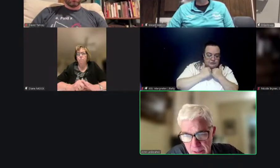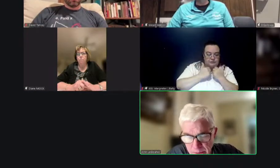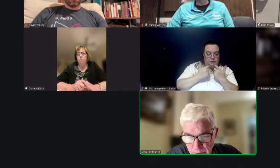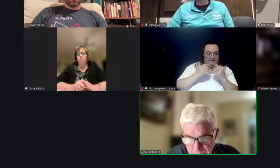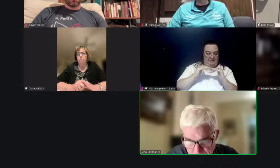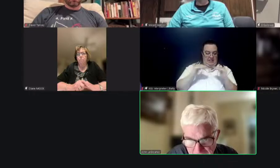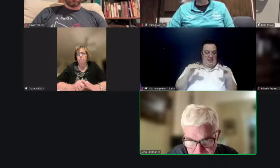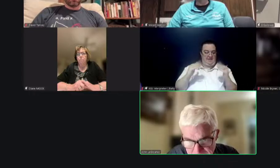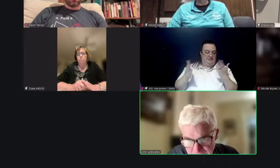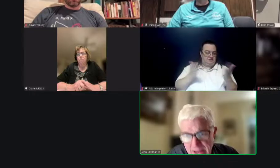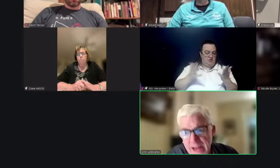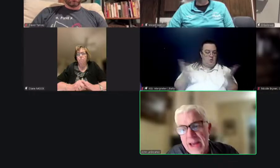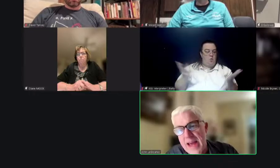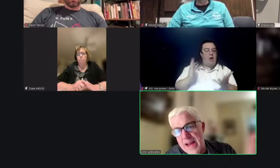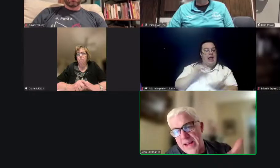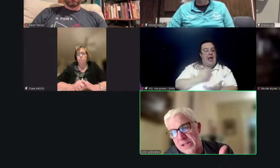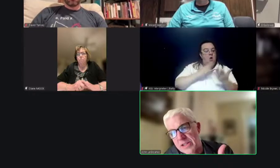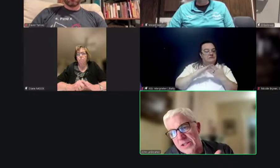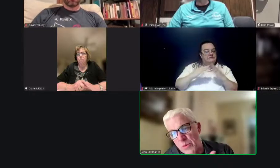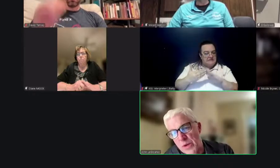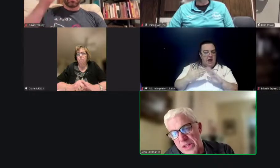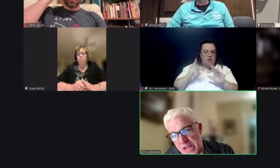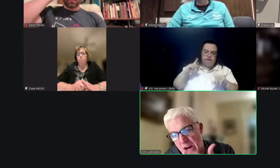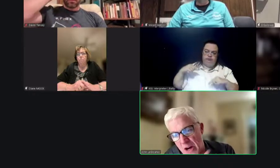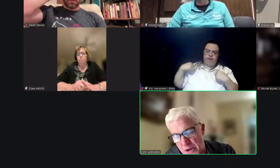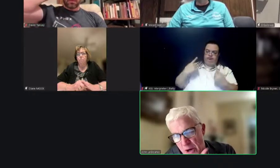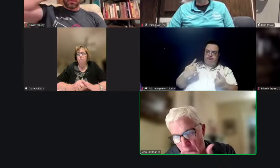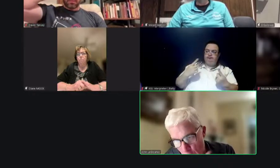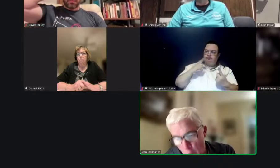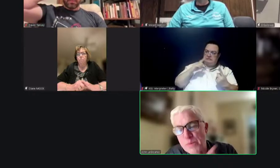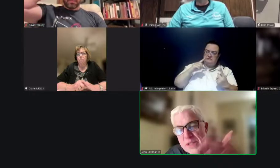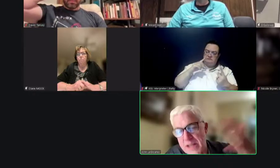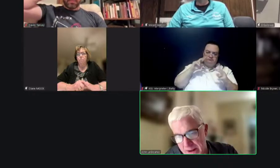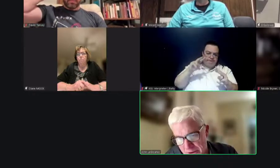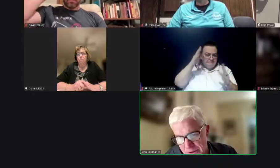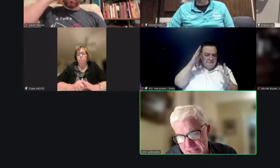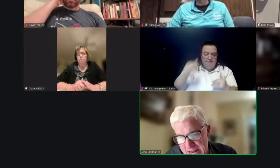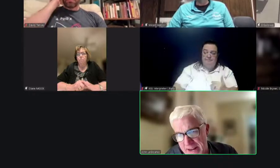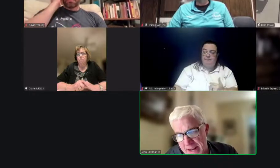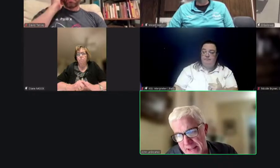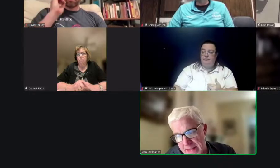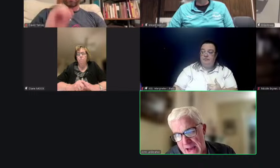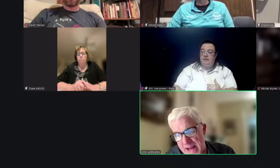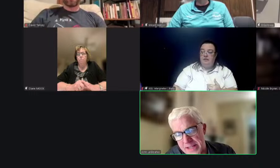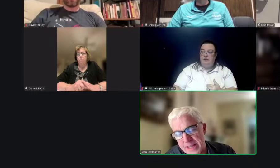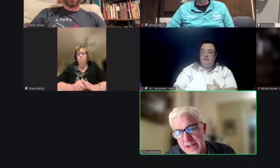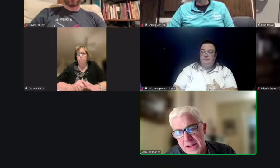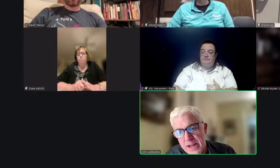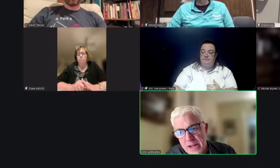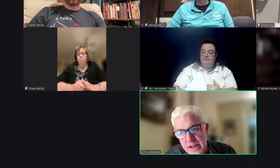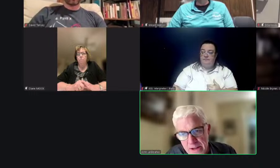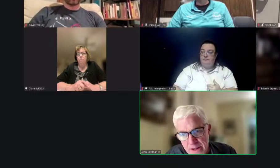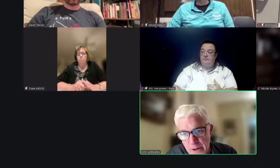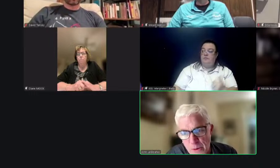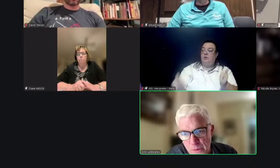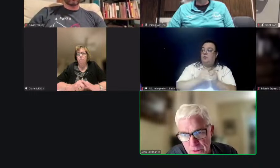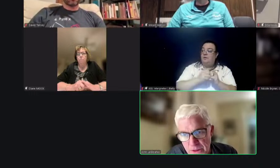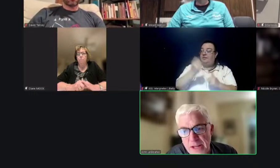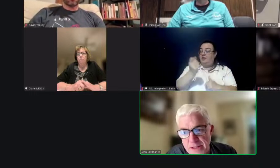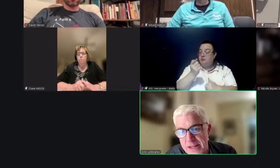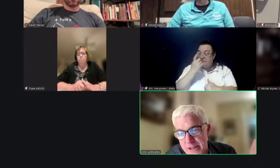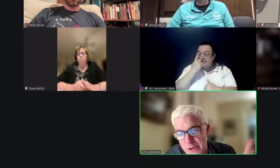town has come to expect, and with the hope and understanding that, you